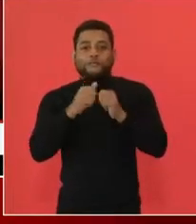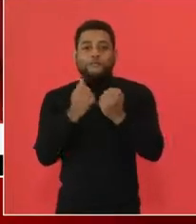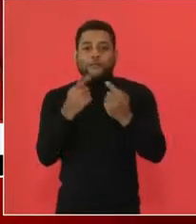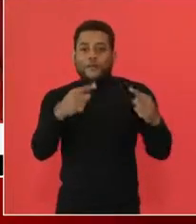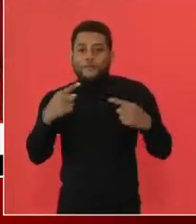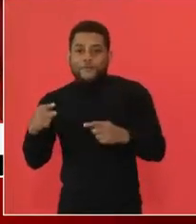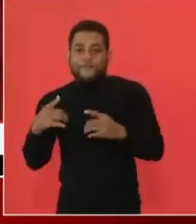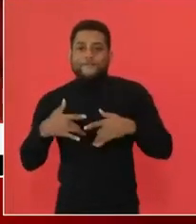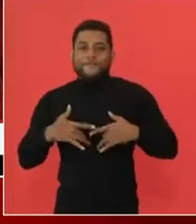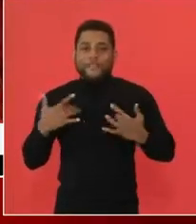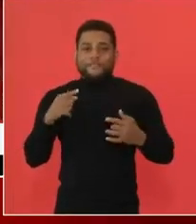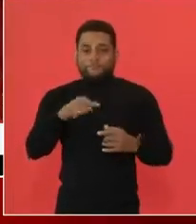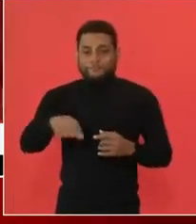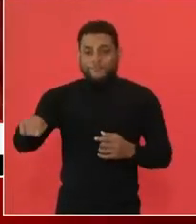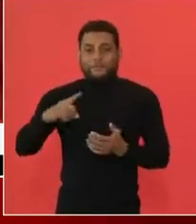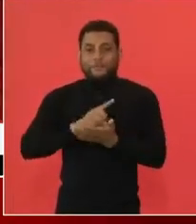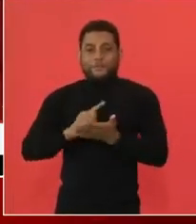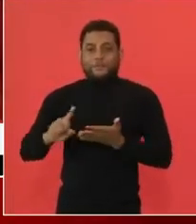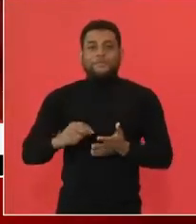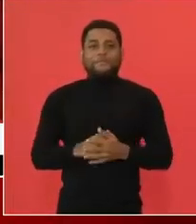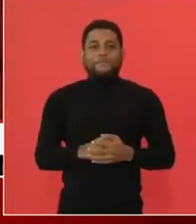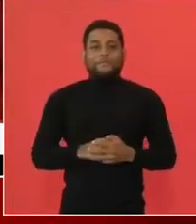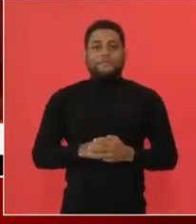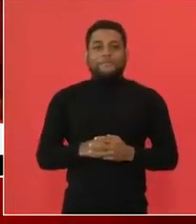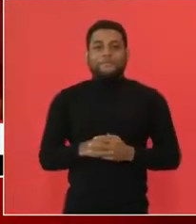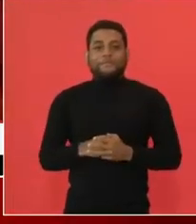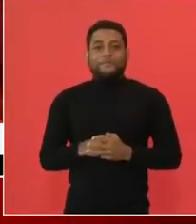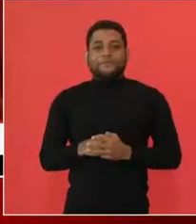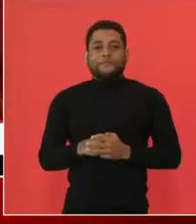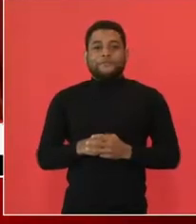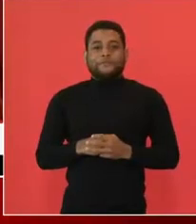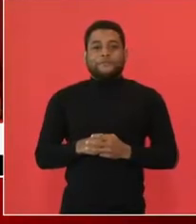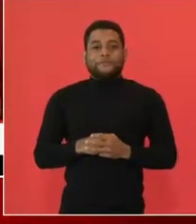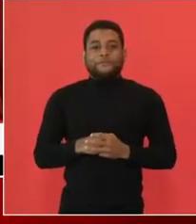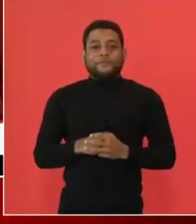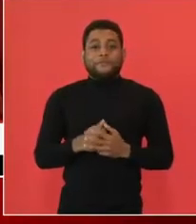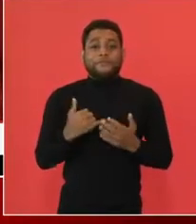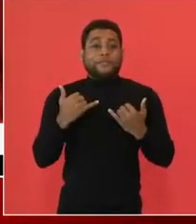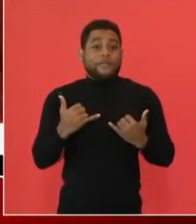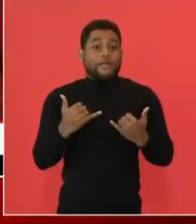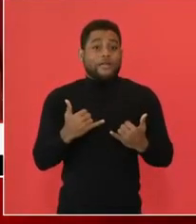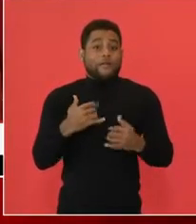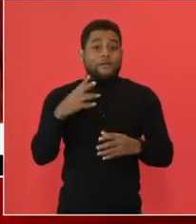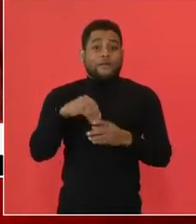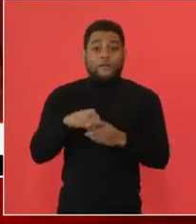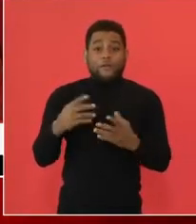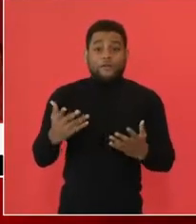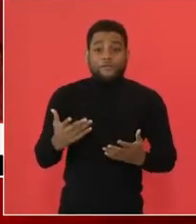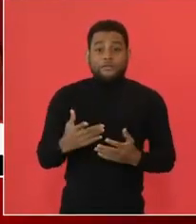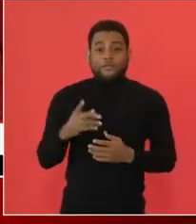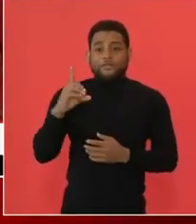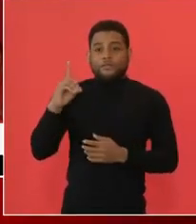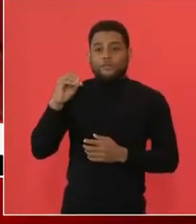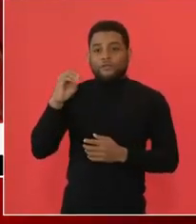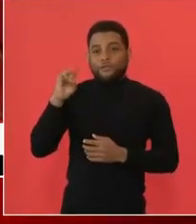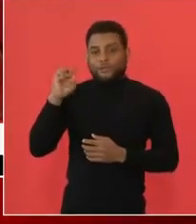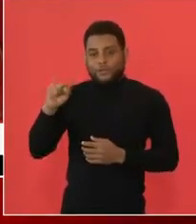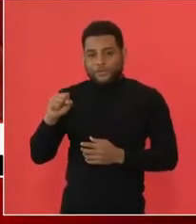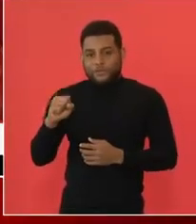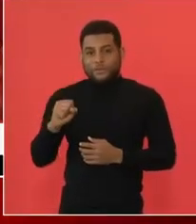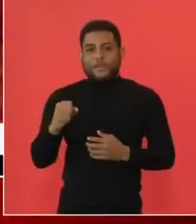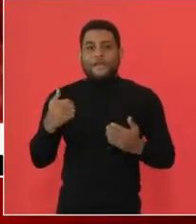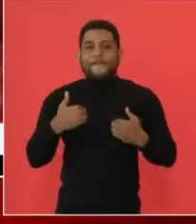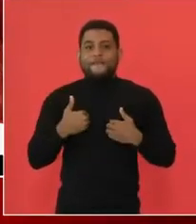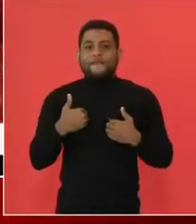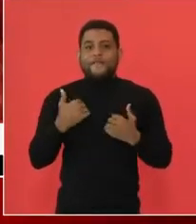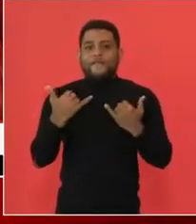fun. And a lot of events are going on, including what DOES has done for Homecoming Week. And